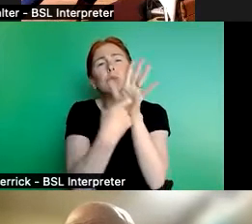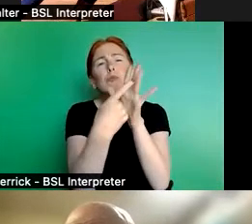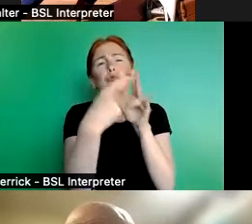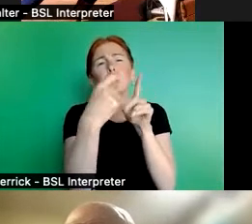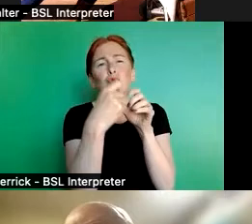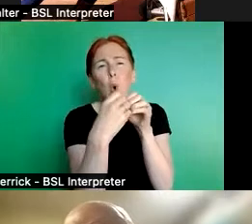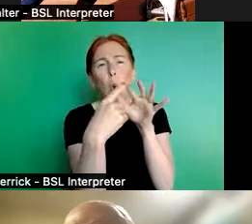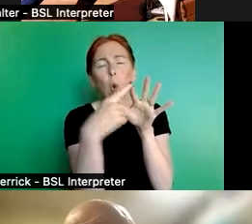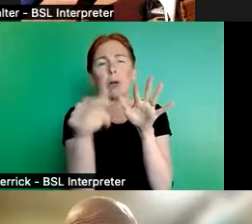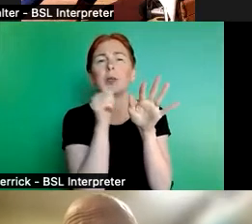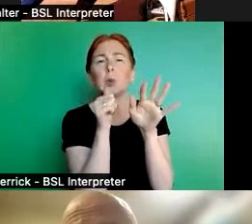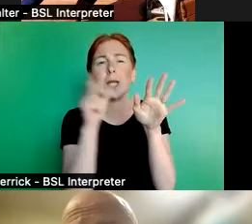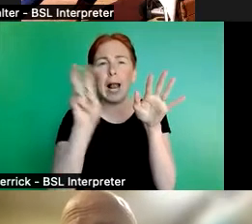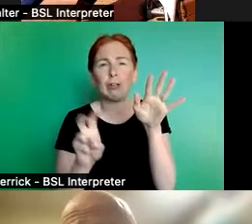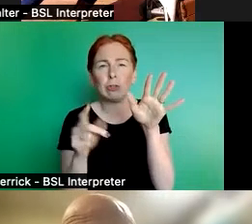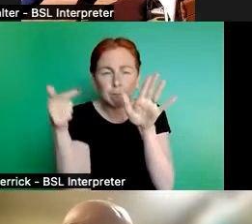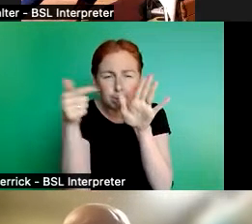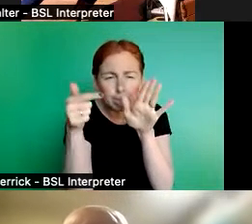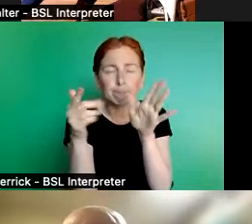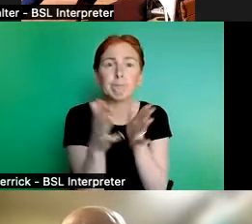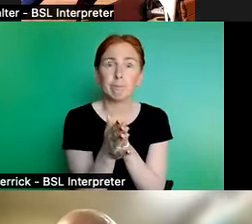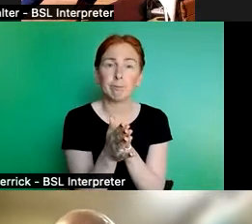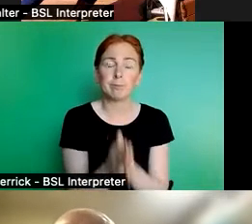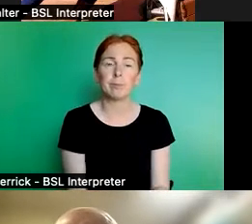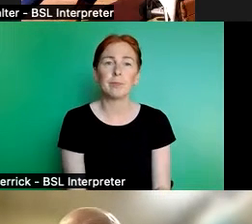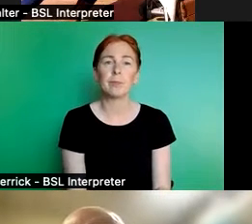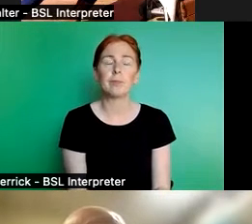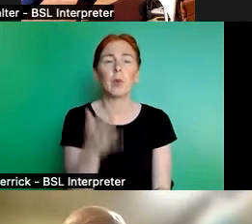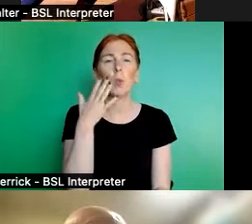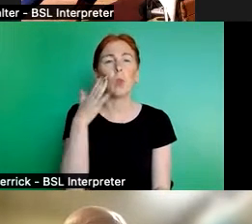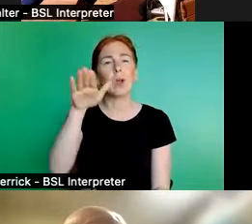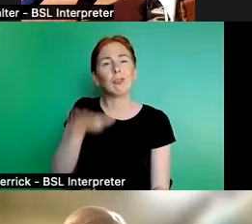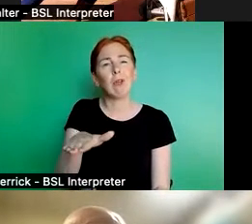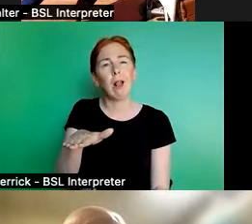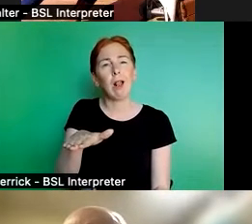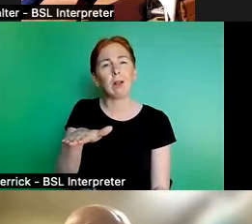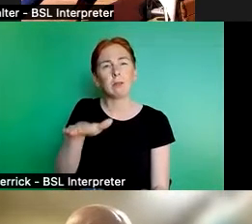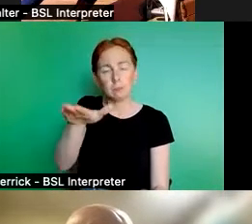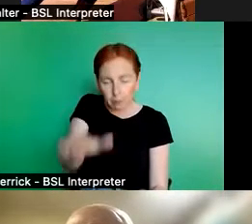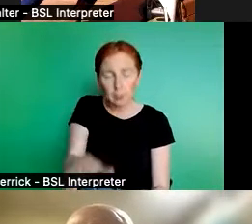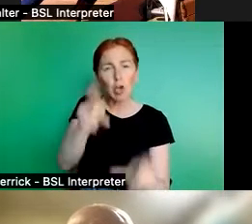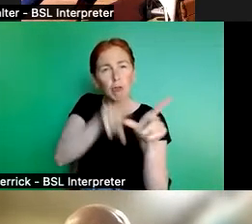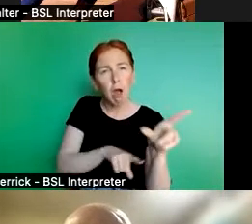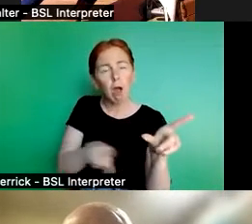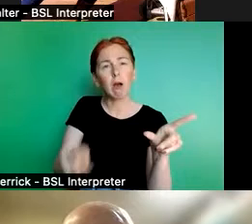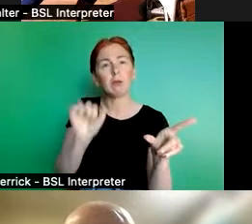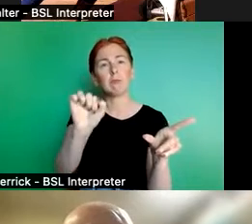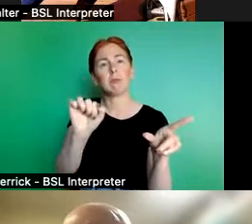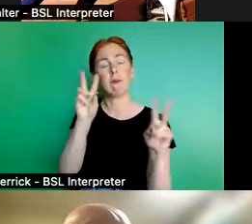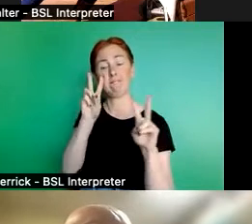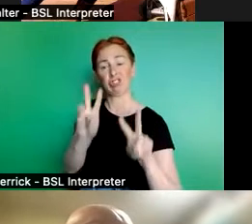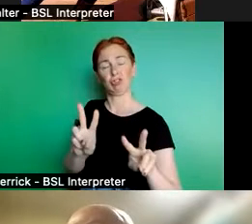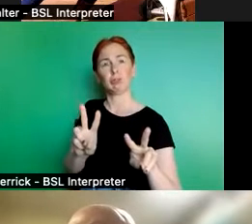So when your child is very small, their vision is still very immature. And clearly they can't read letters, they